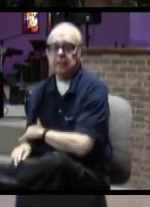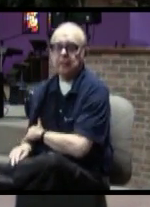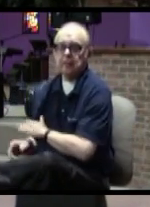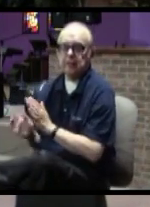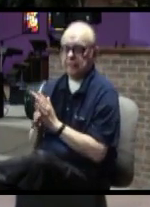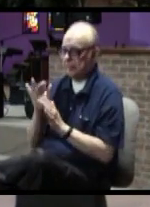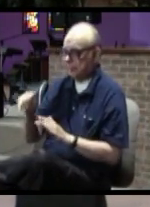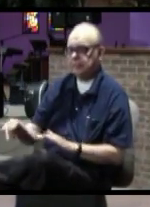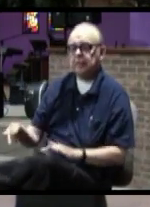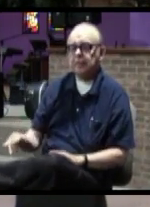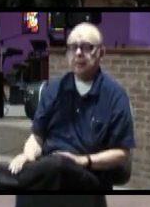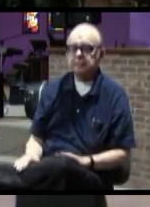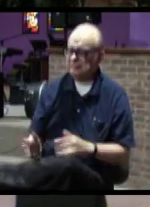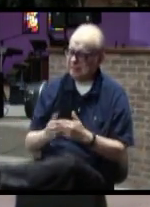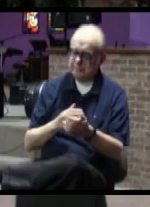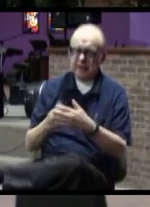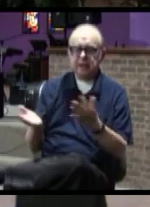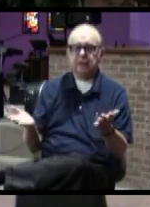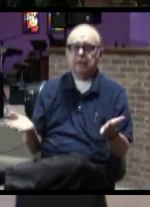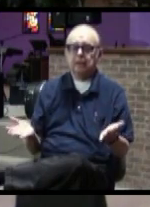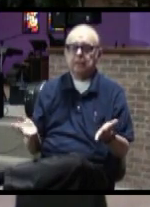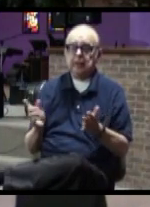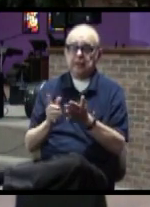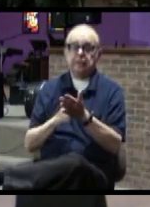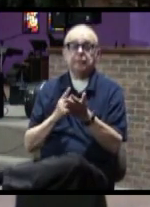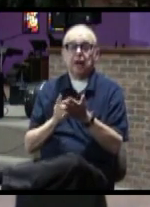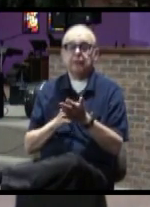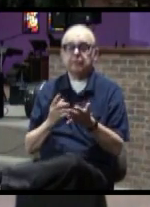taken him out and killed him. But he was still right there.